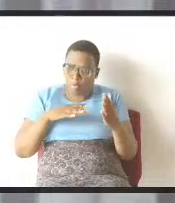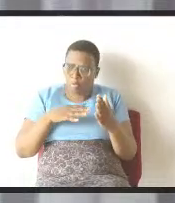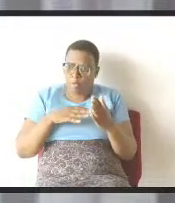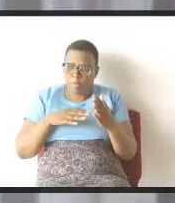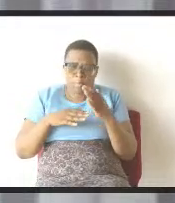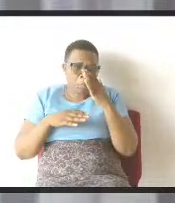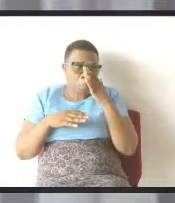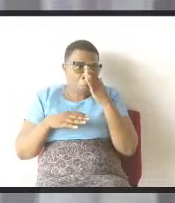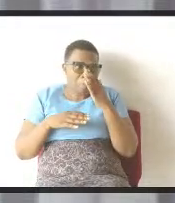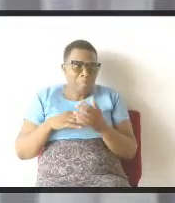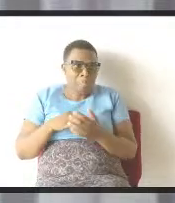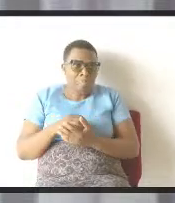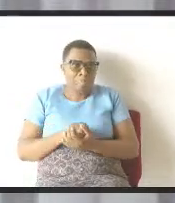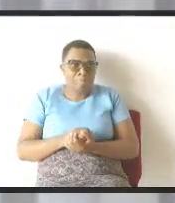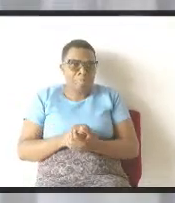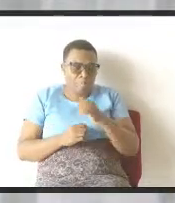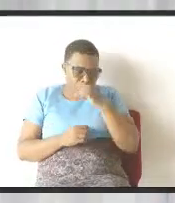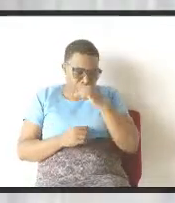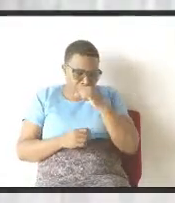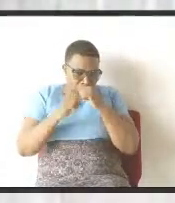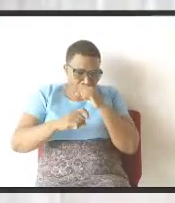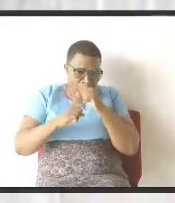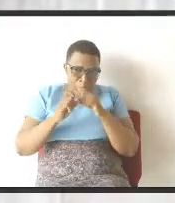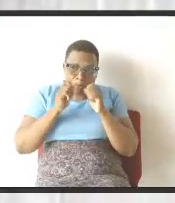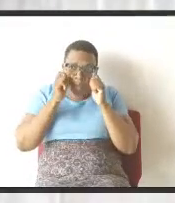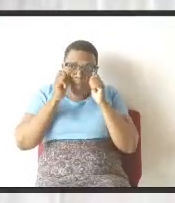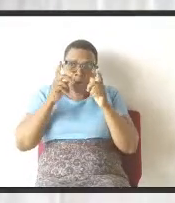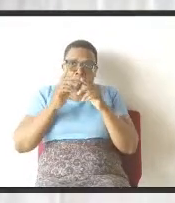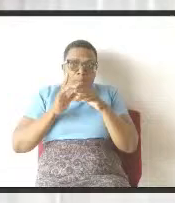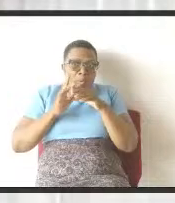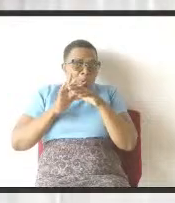to get up early,